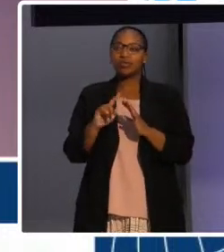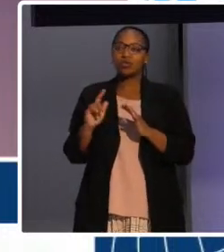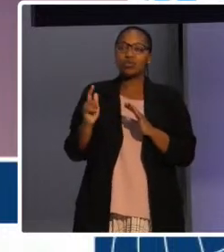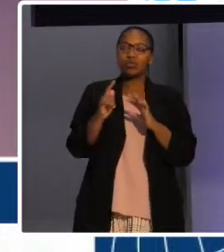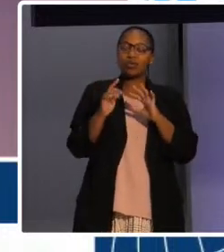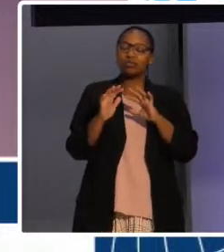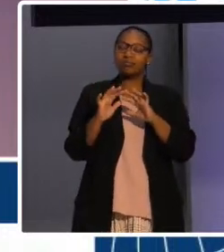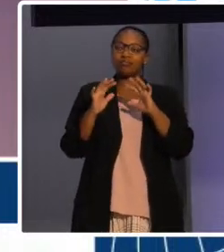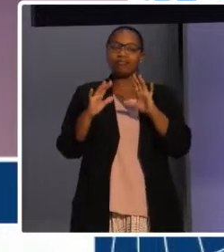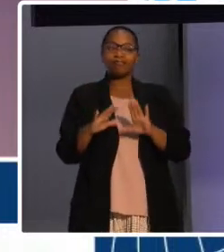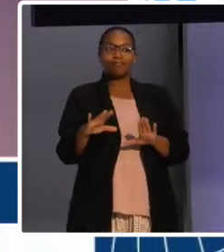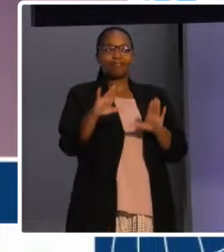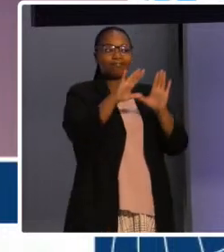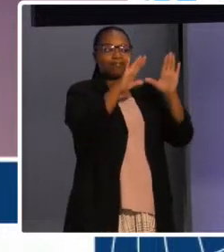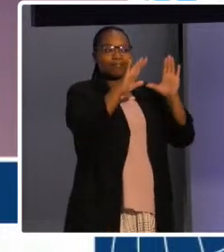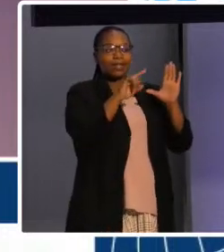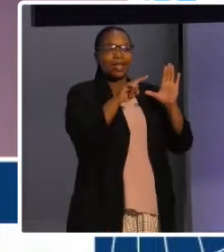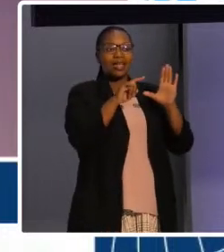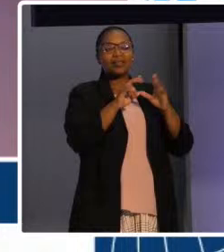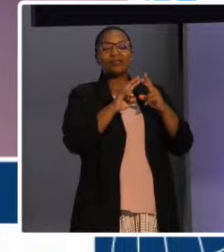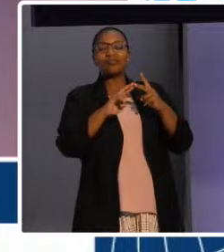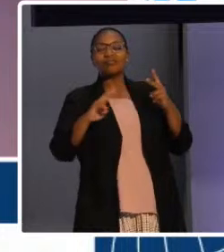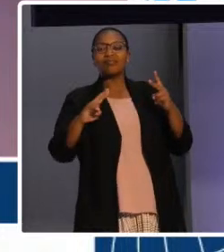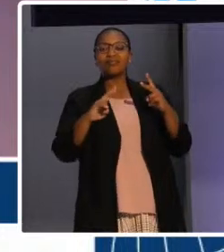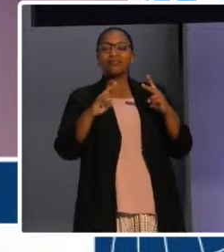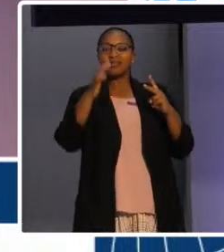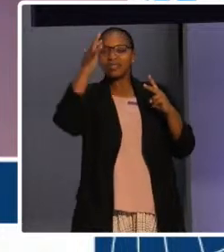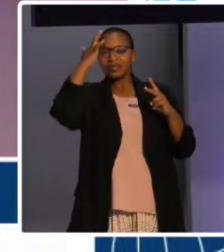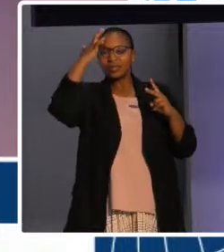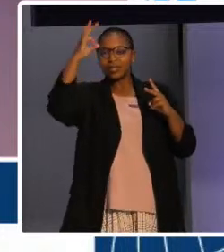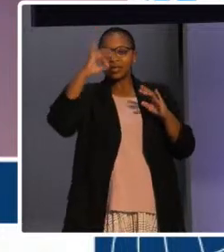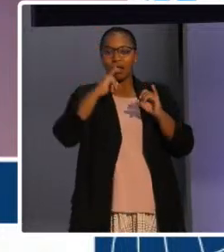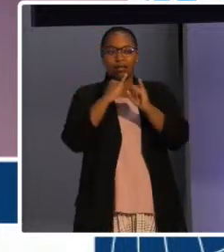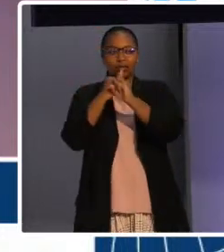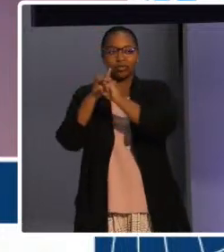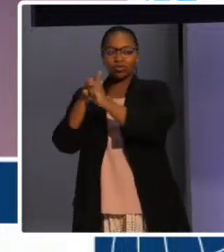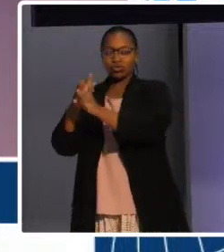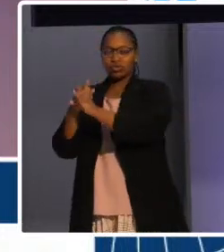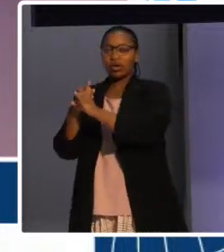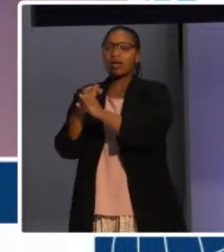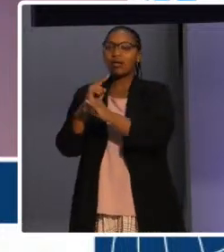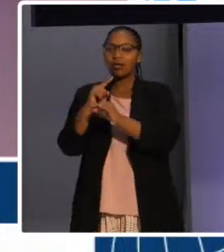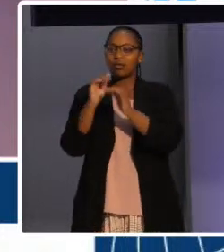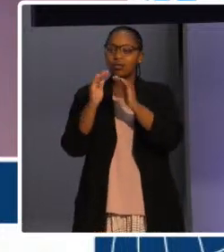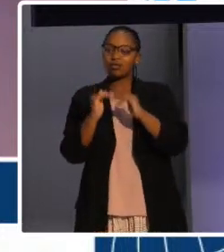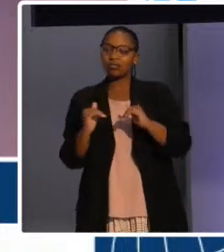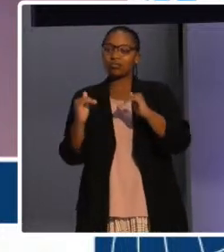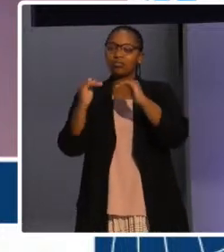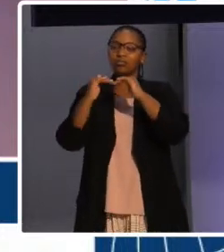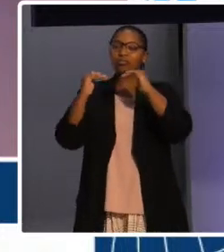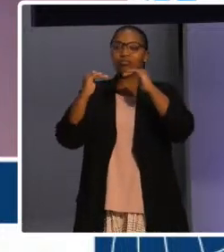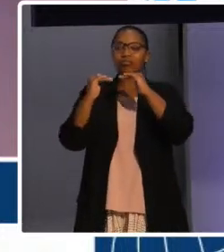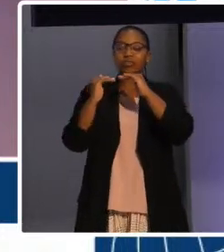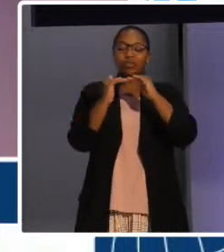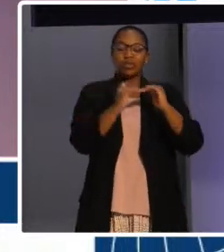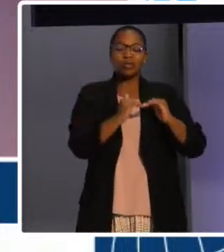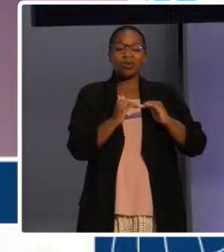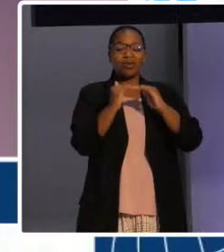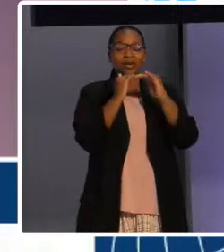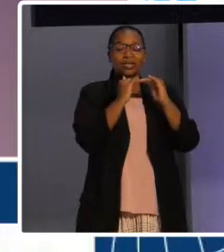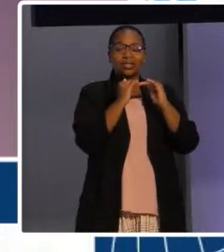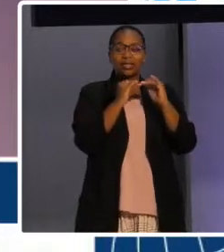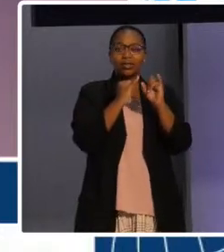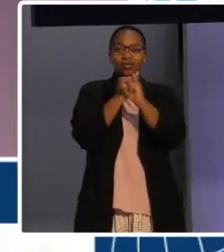and intergovernmental institutions in addressing democratic recession and propose improvements